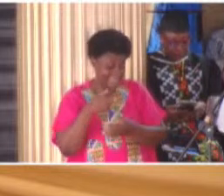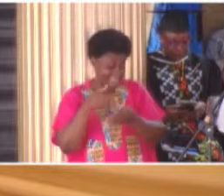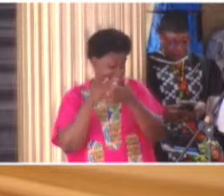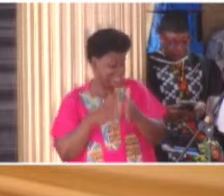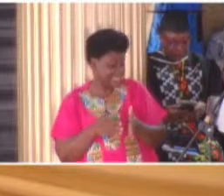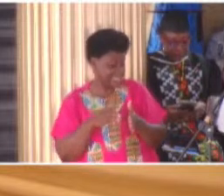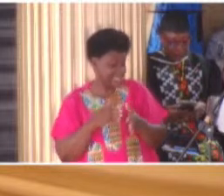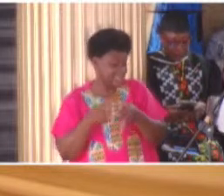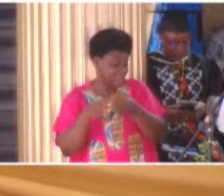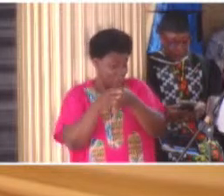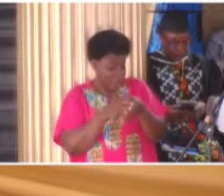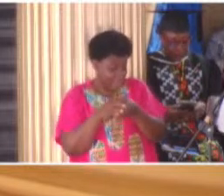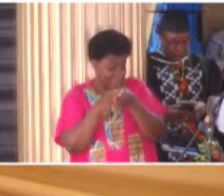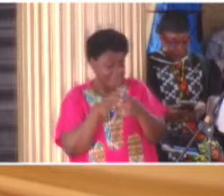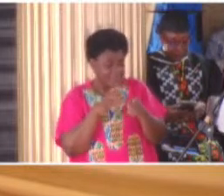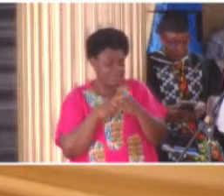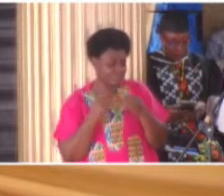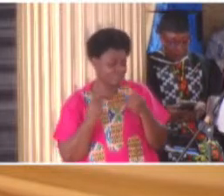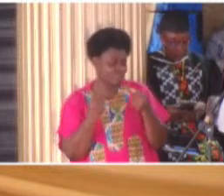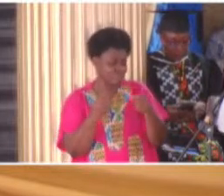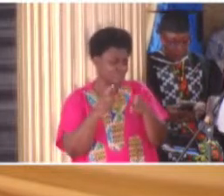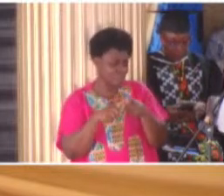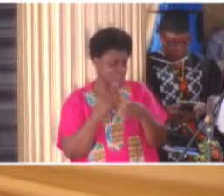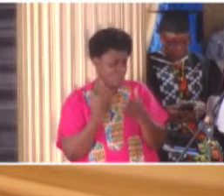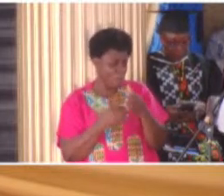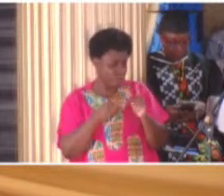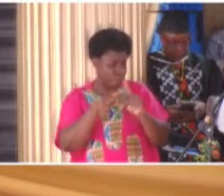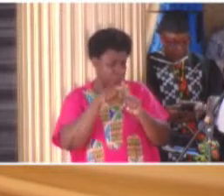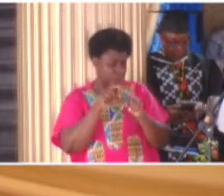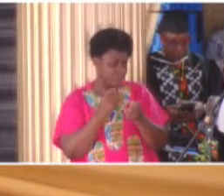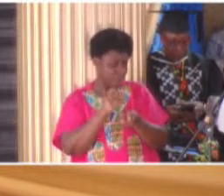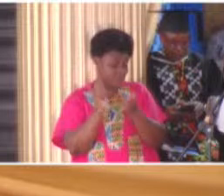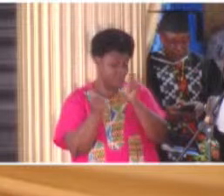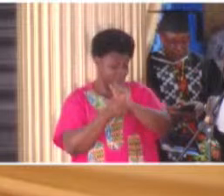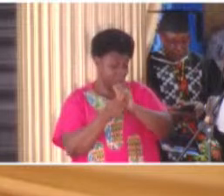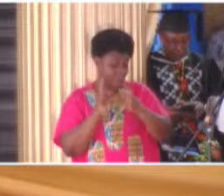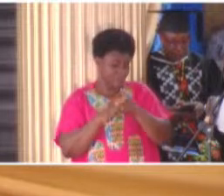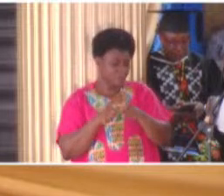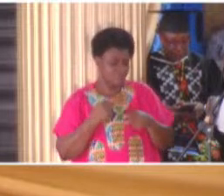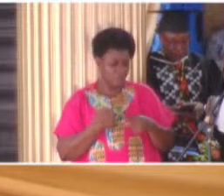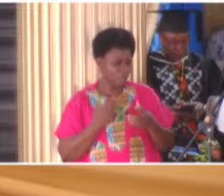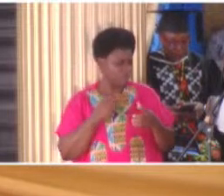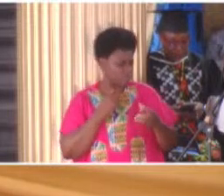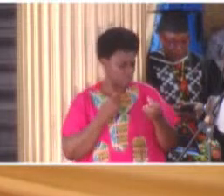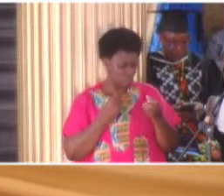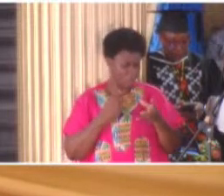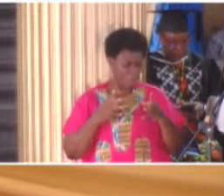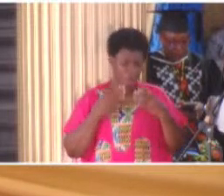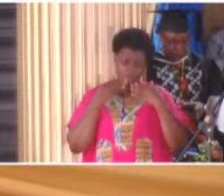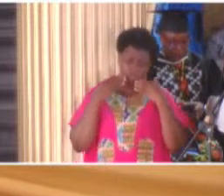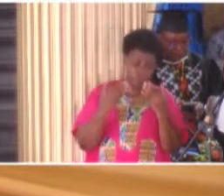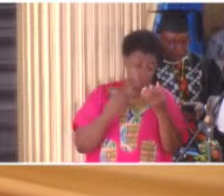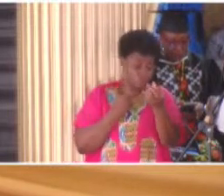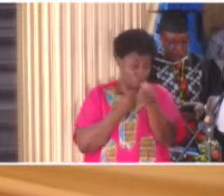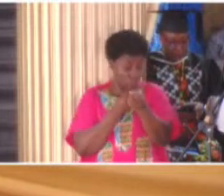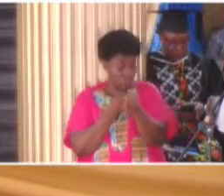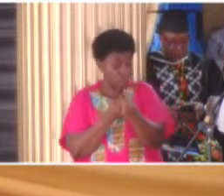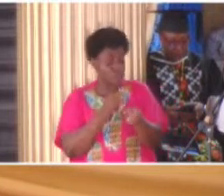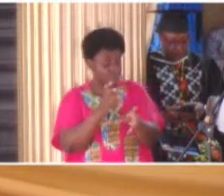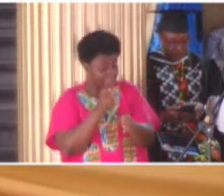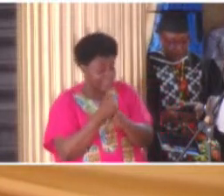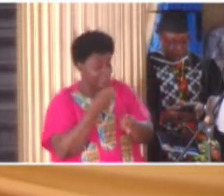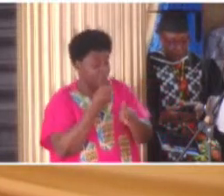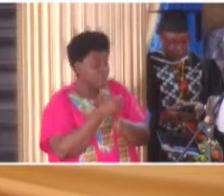and collaboration in driving positive change. We are truly appreciative of the support we continue to receive from